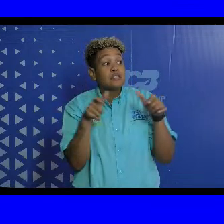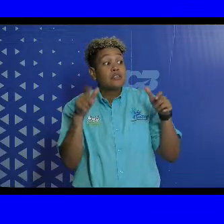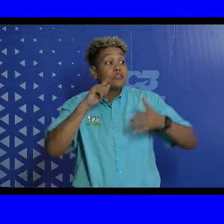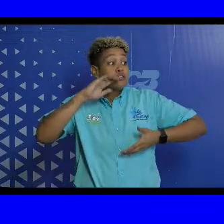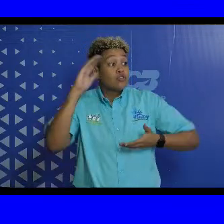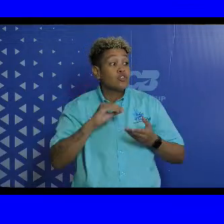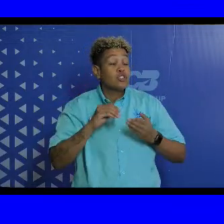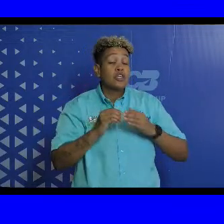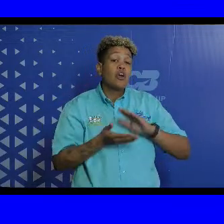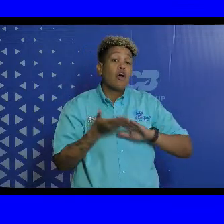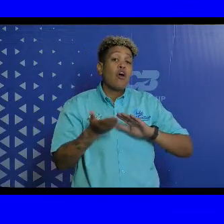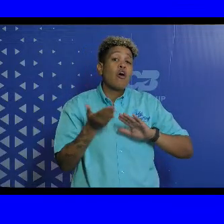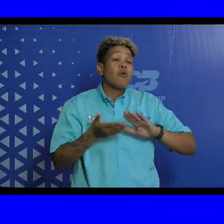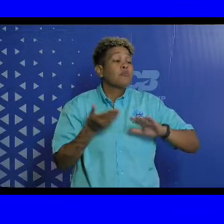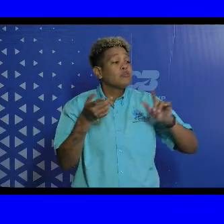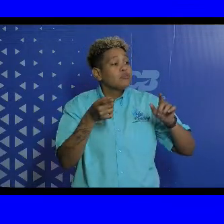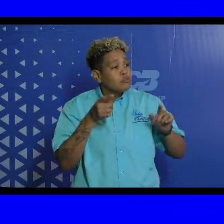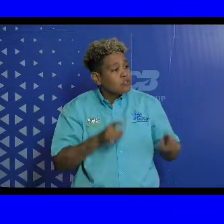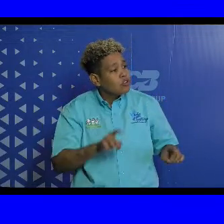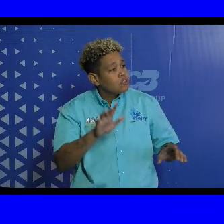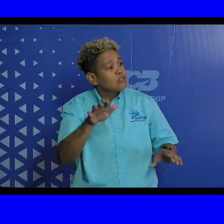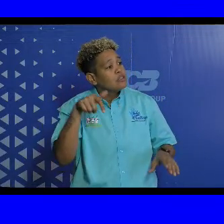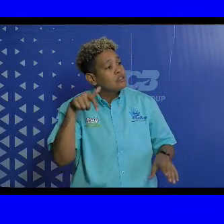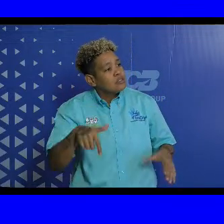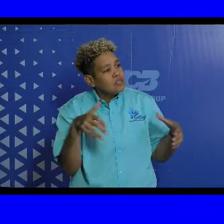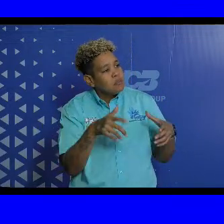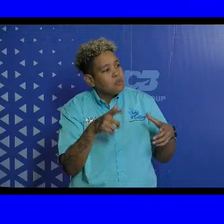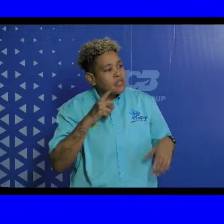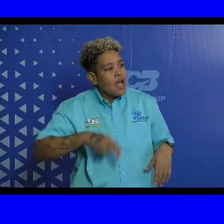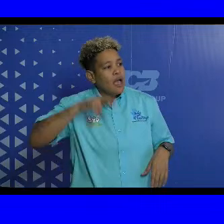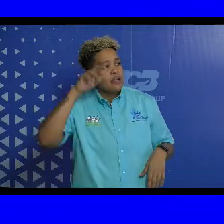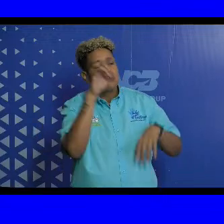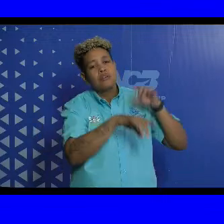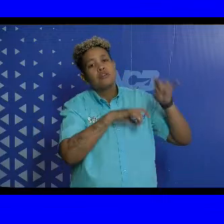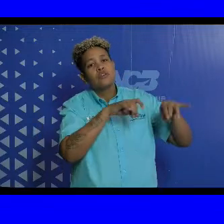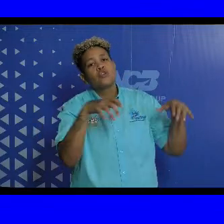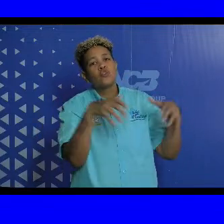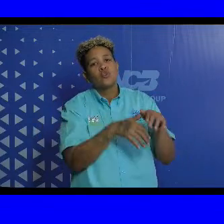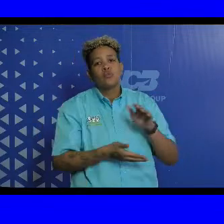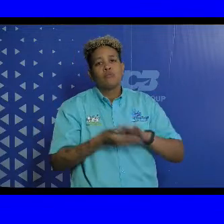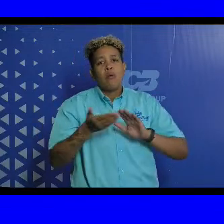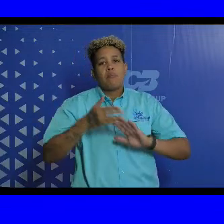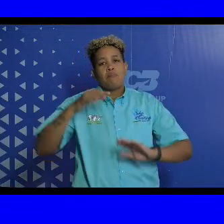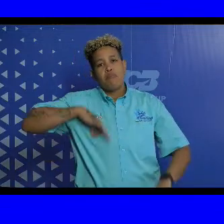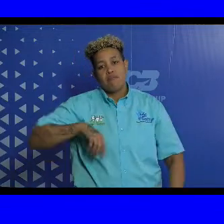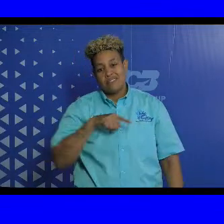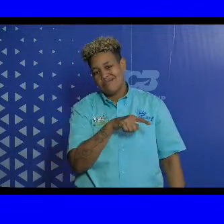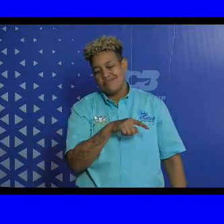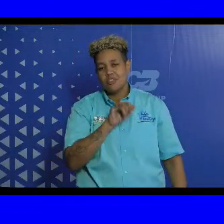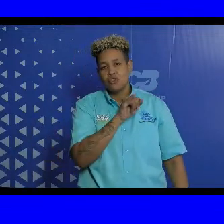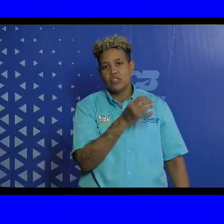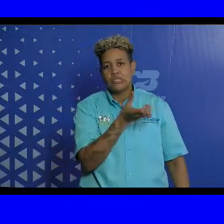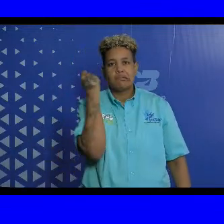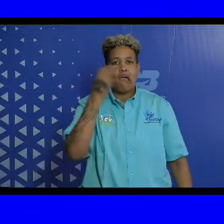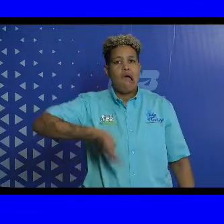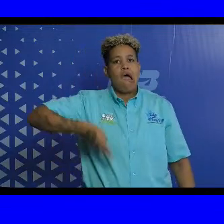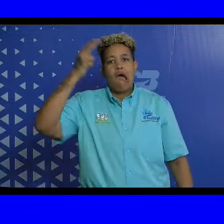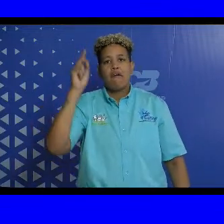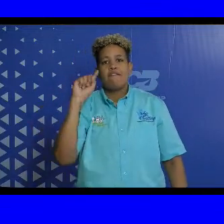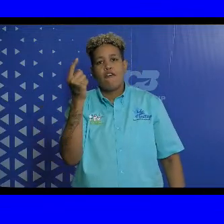significant reduction in the operating results. This segment was the highest contributor to the group's operating